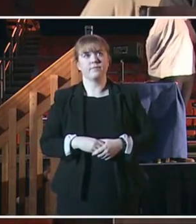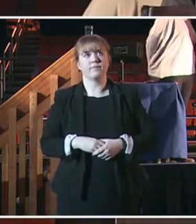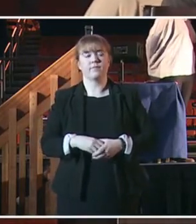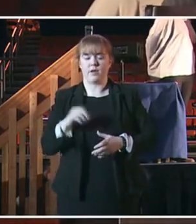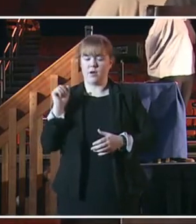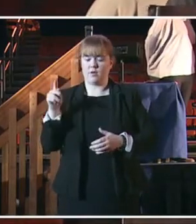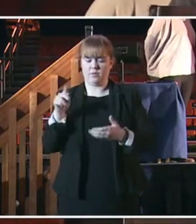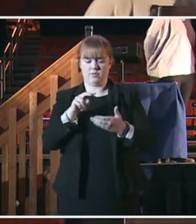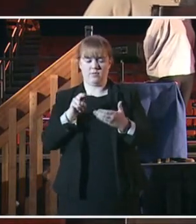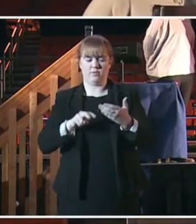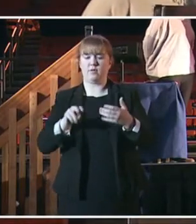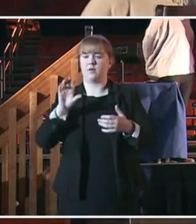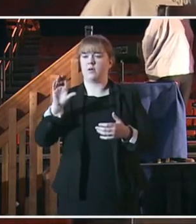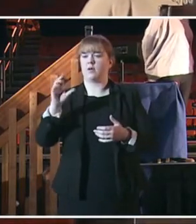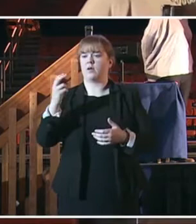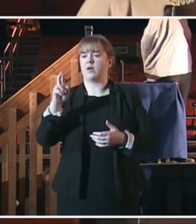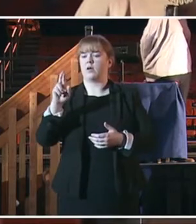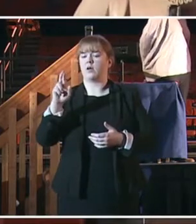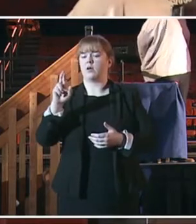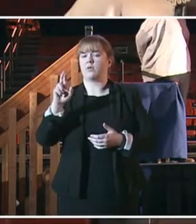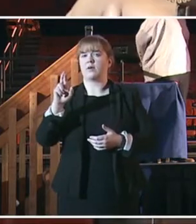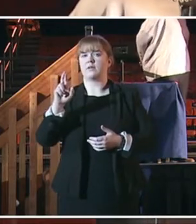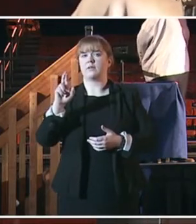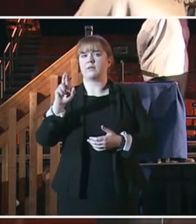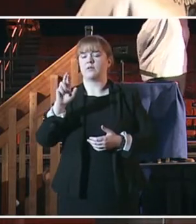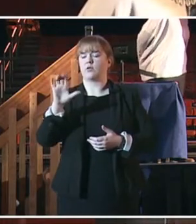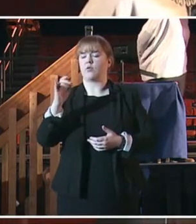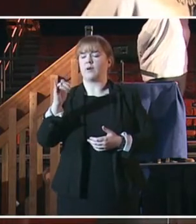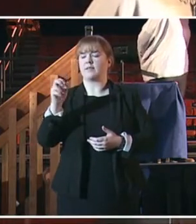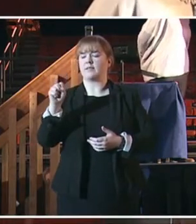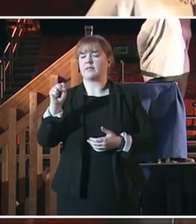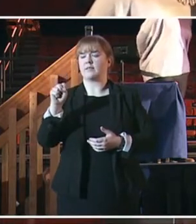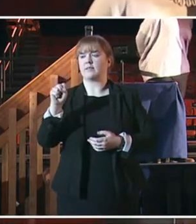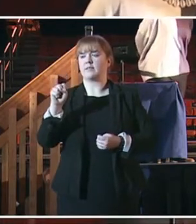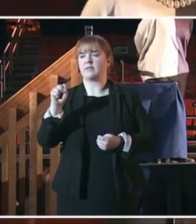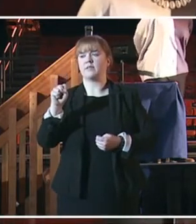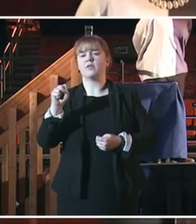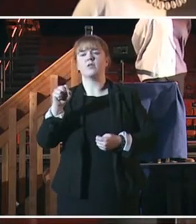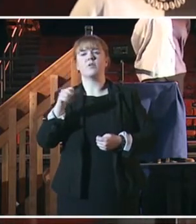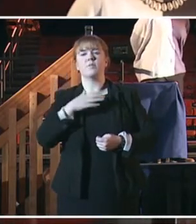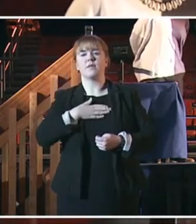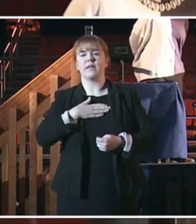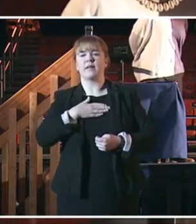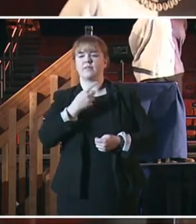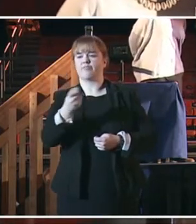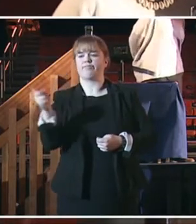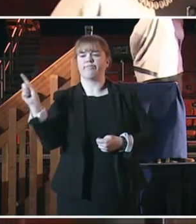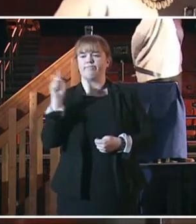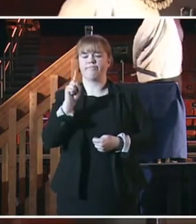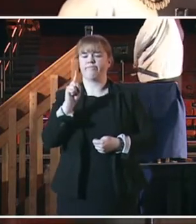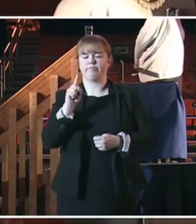Okay. Chris Burns, would you please join me at the podium?